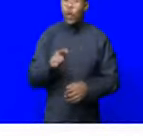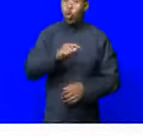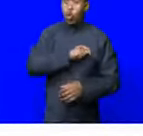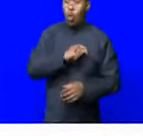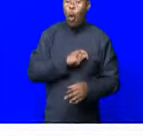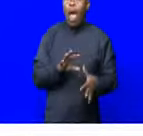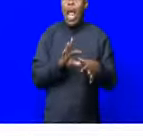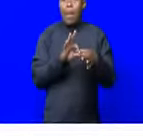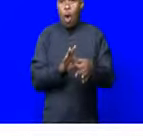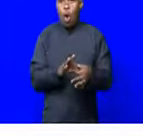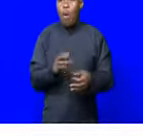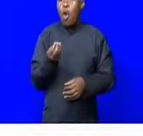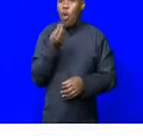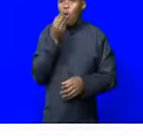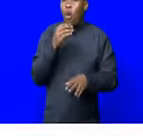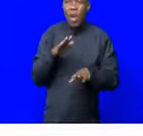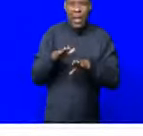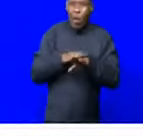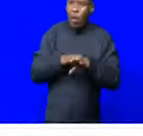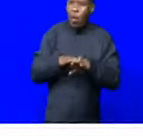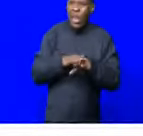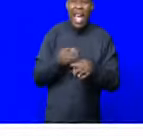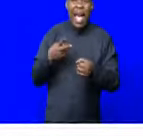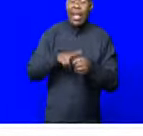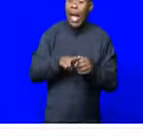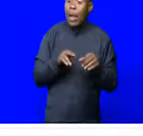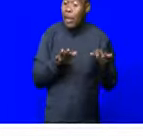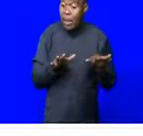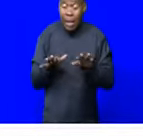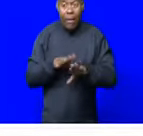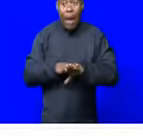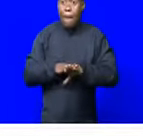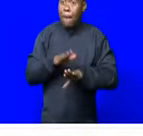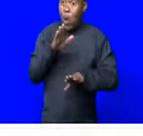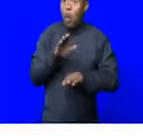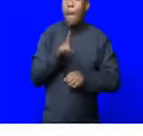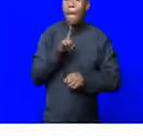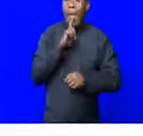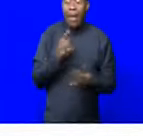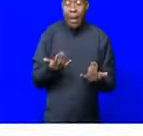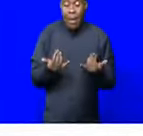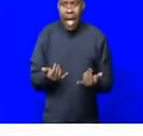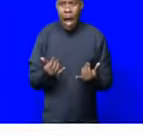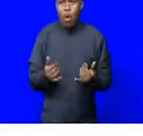besalaletiko bakethu bese sivuleke kakhulu lesikhala